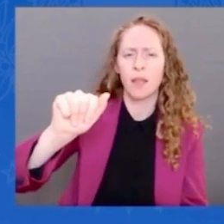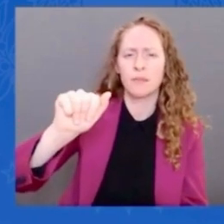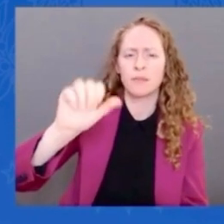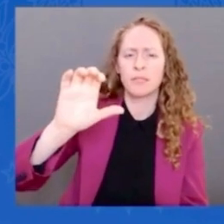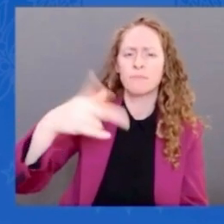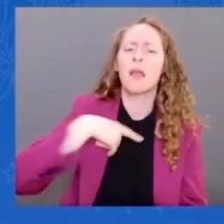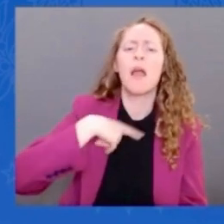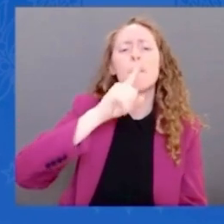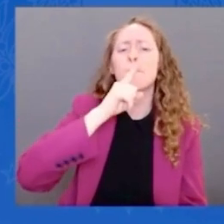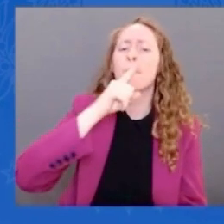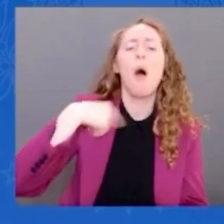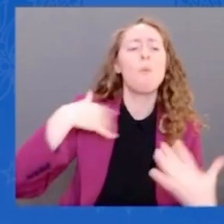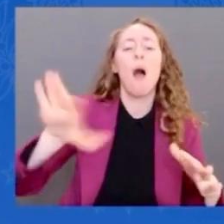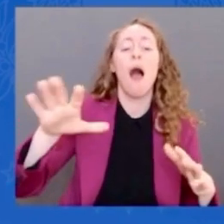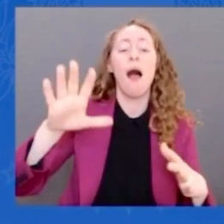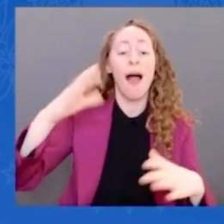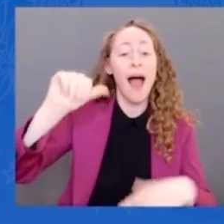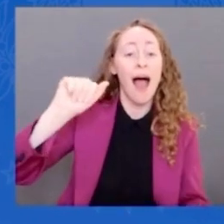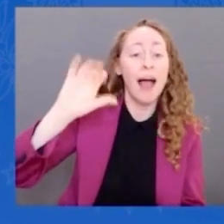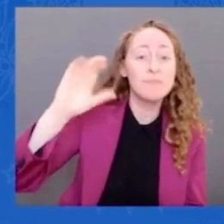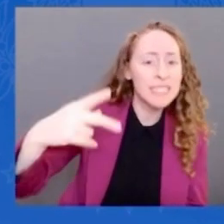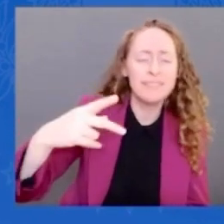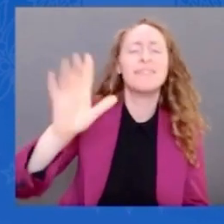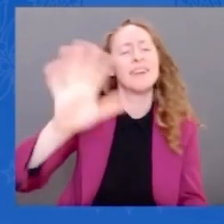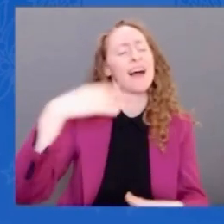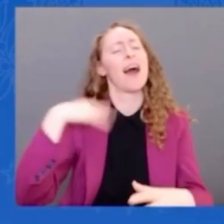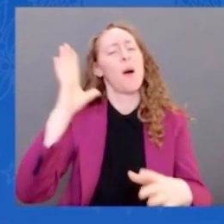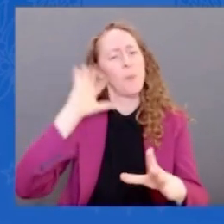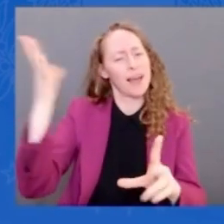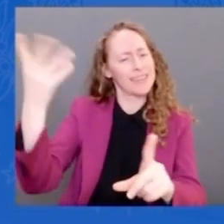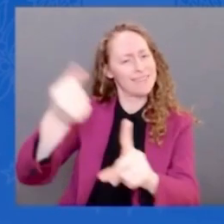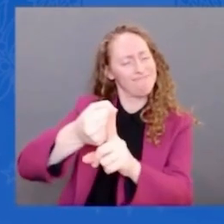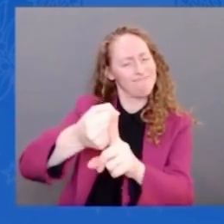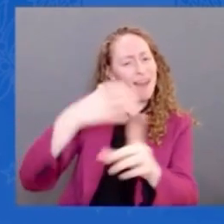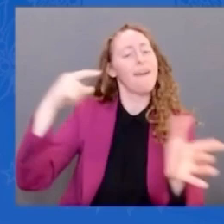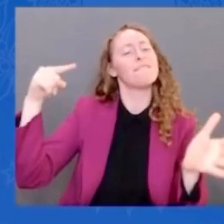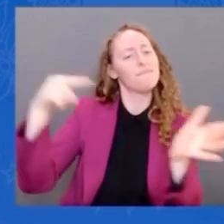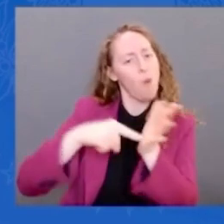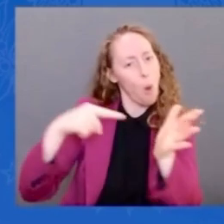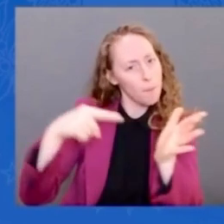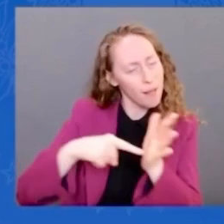I can't stand it. I cannot stand it.